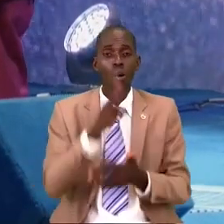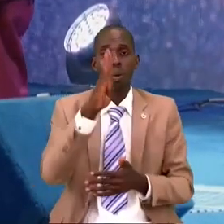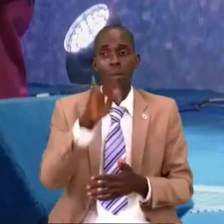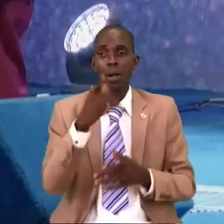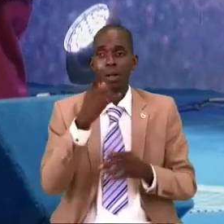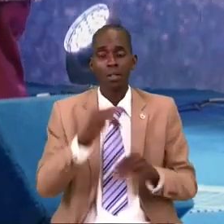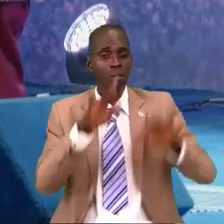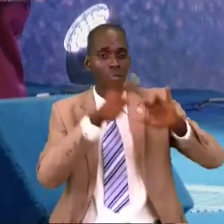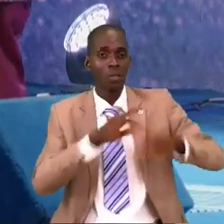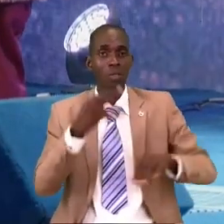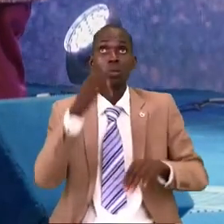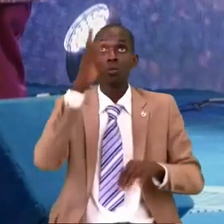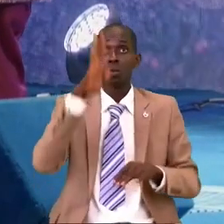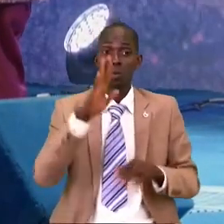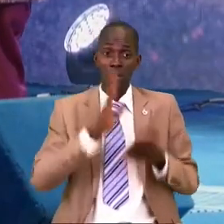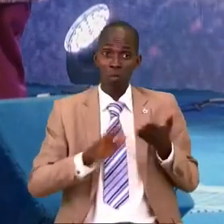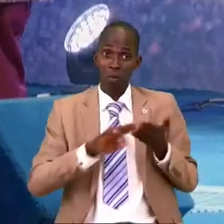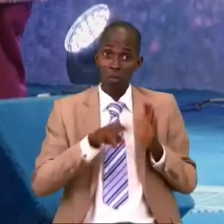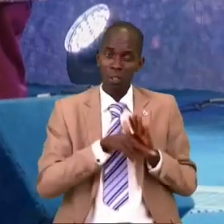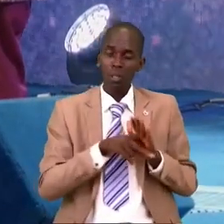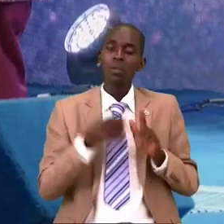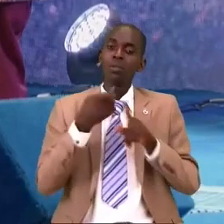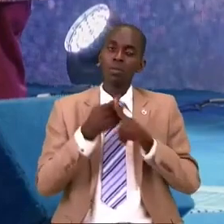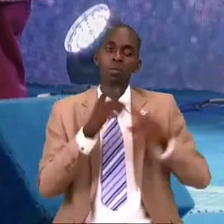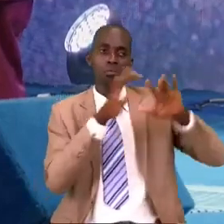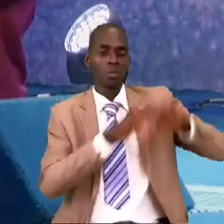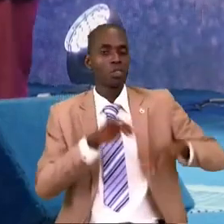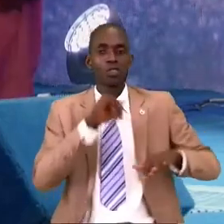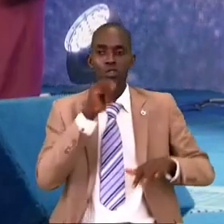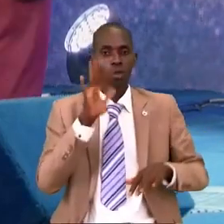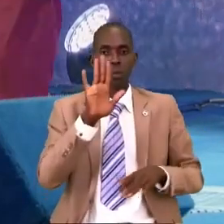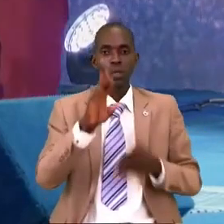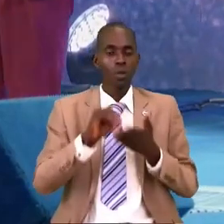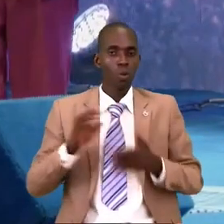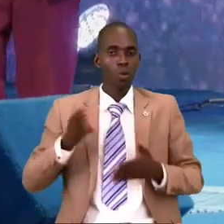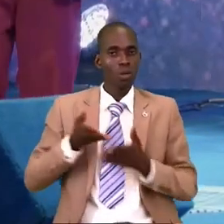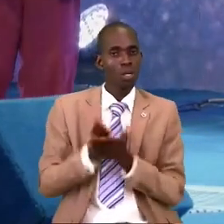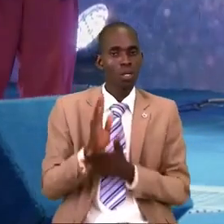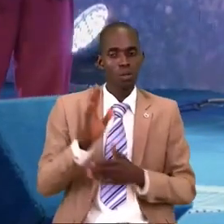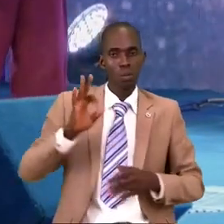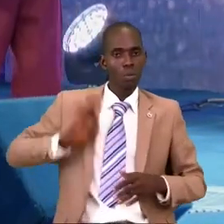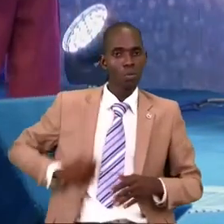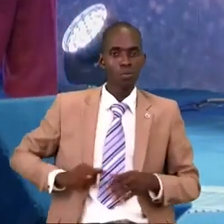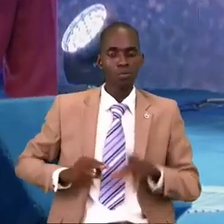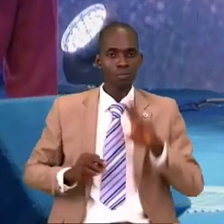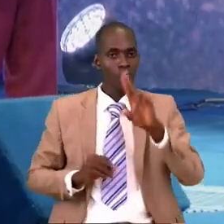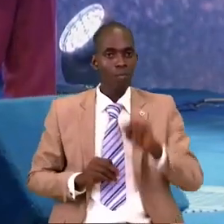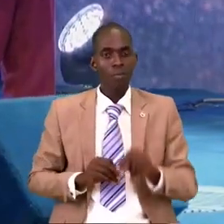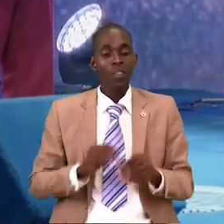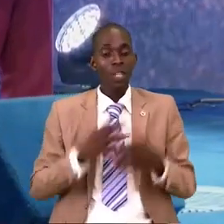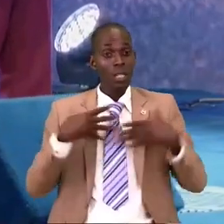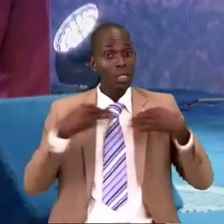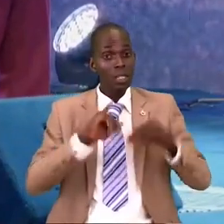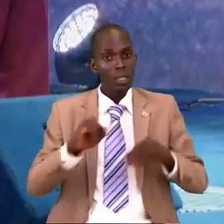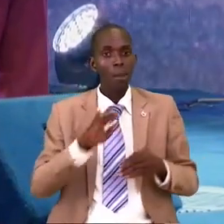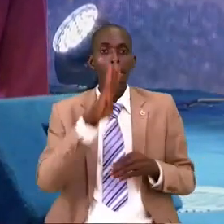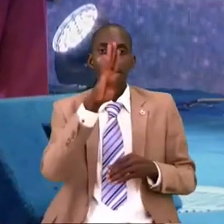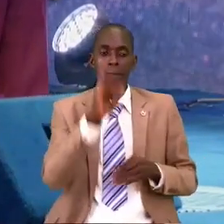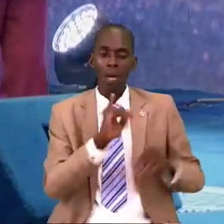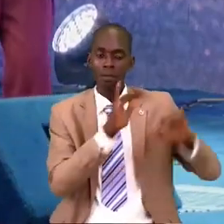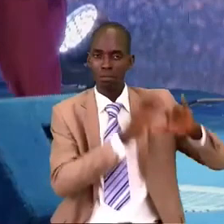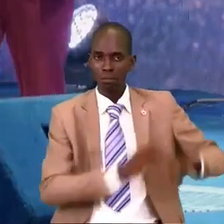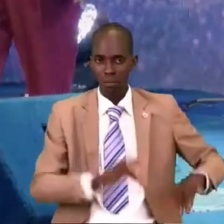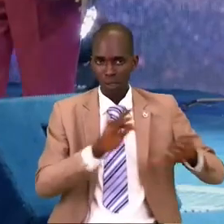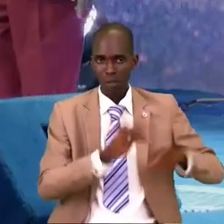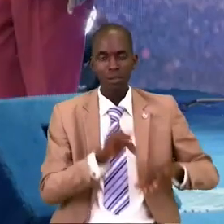marriage. Deliverance by mercy, not marriage. New life in your body, new life in your